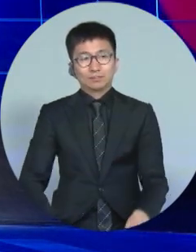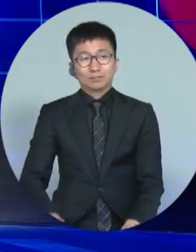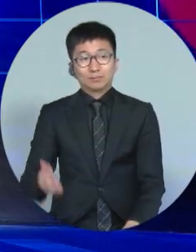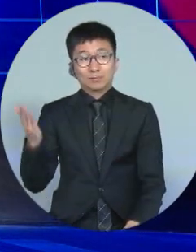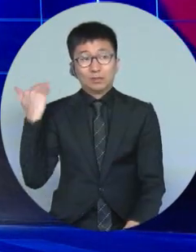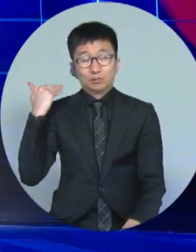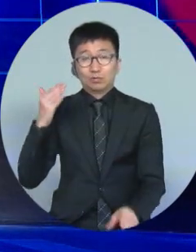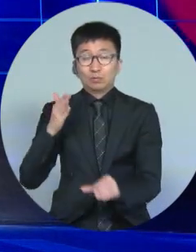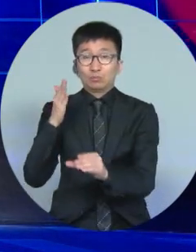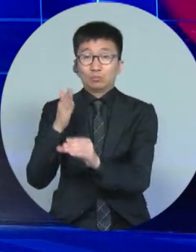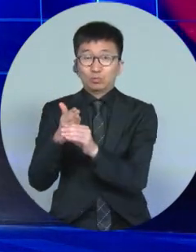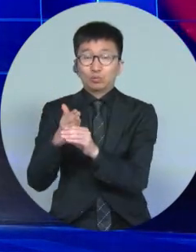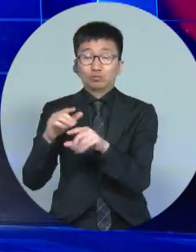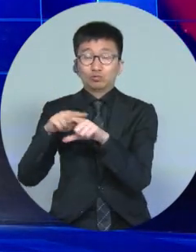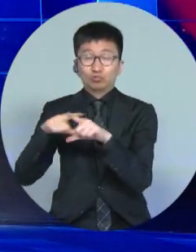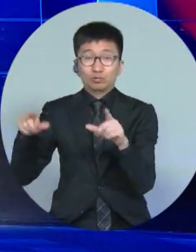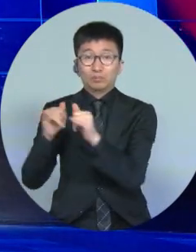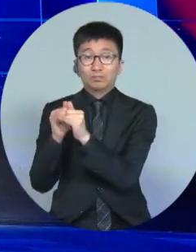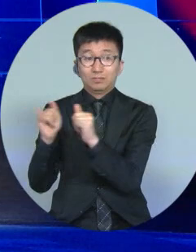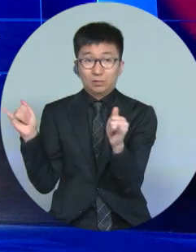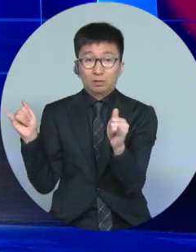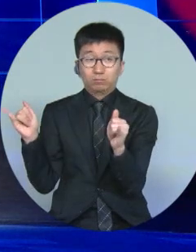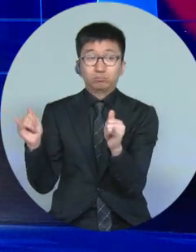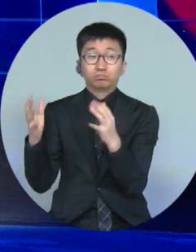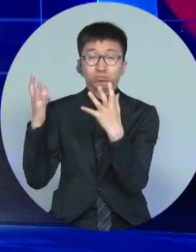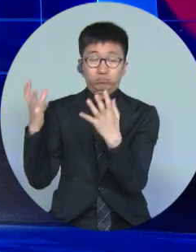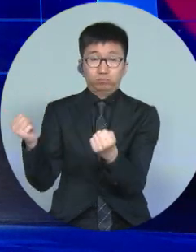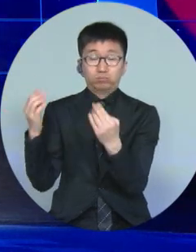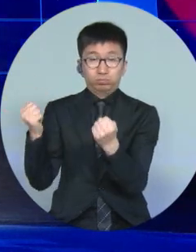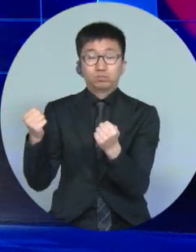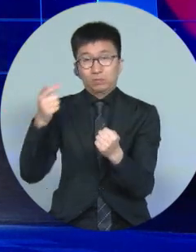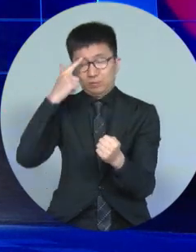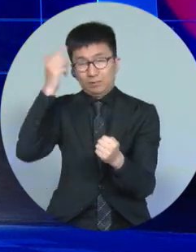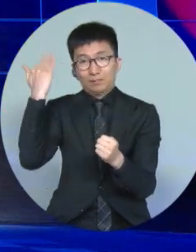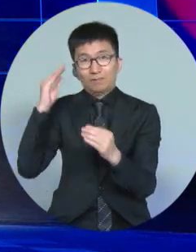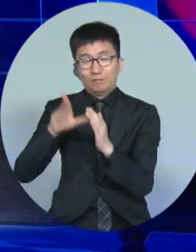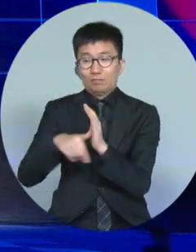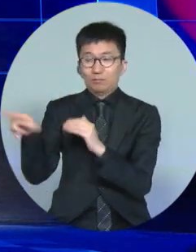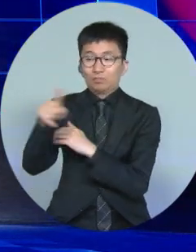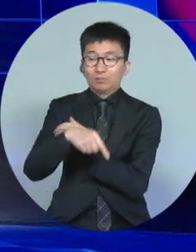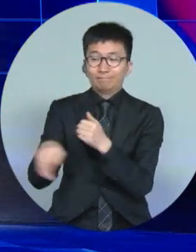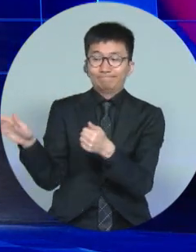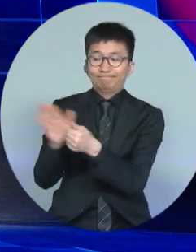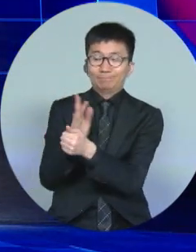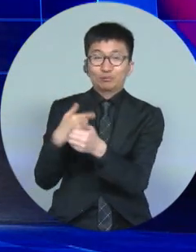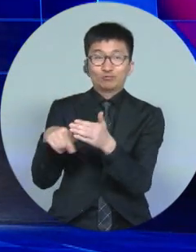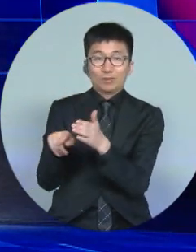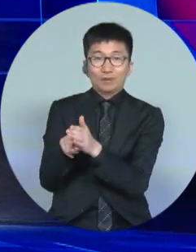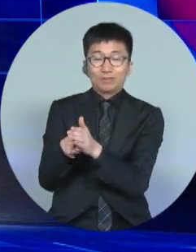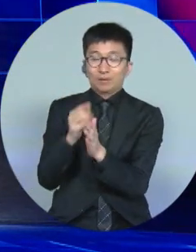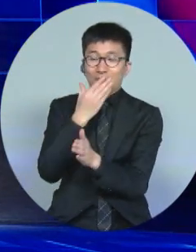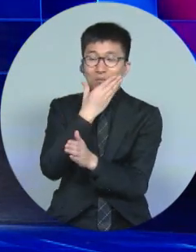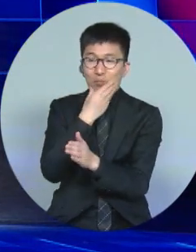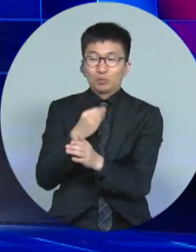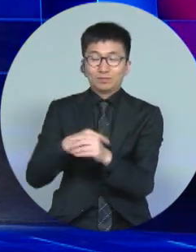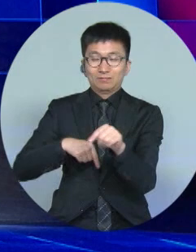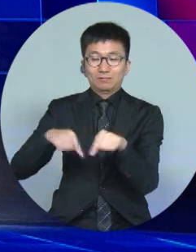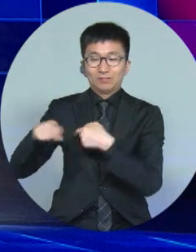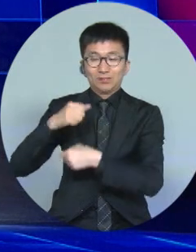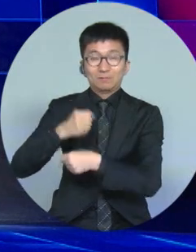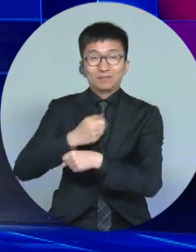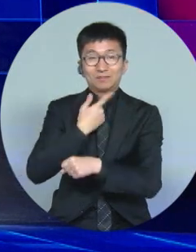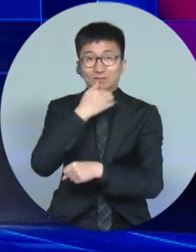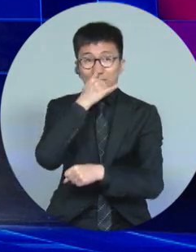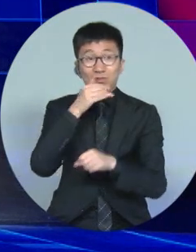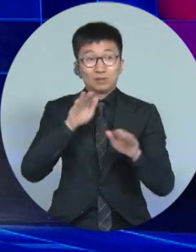global class has developed. That class is the precariat. I estimate